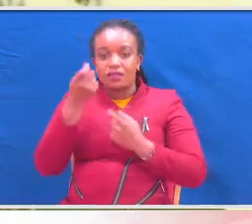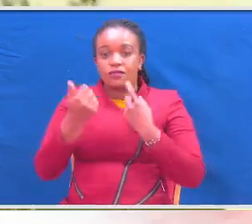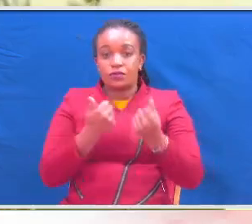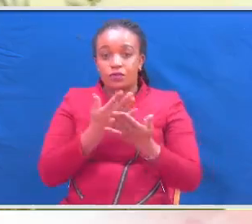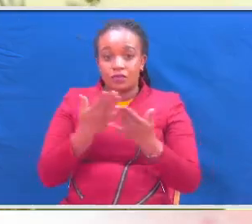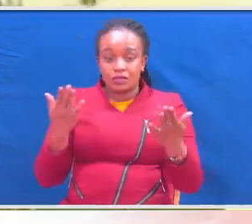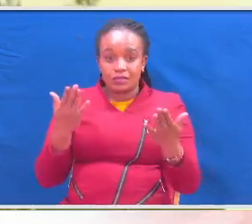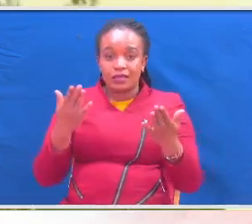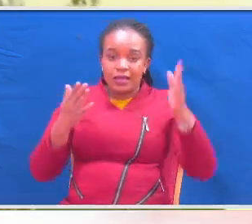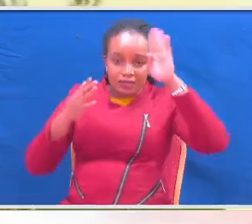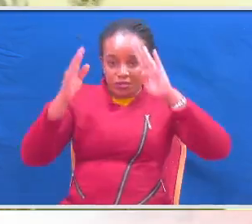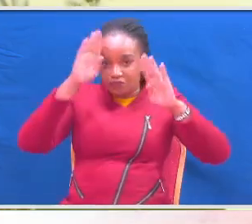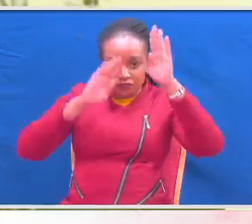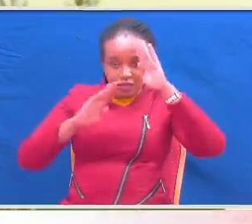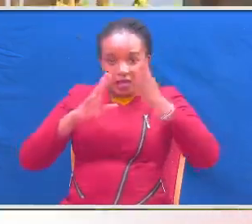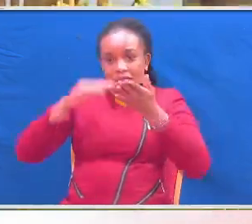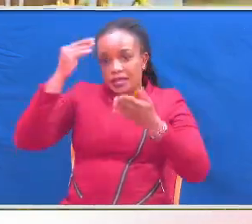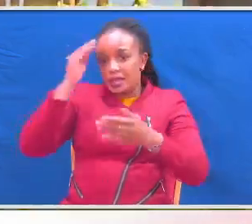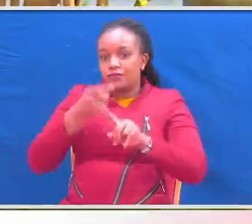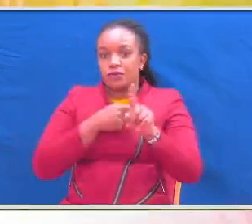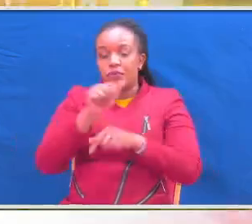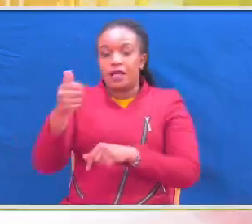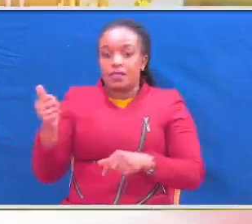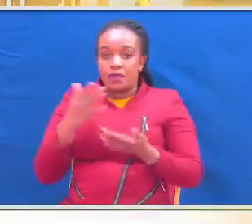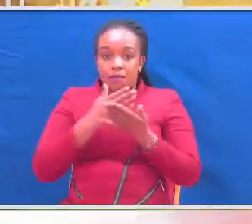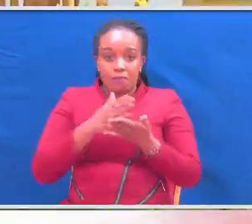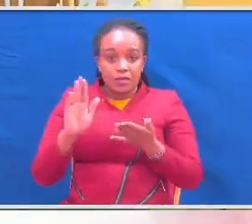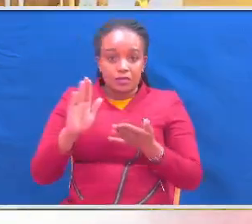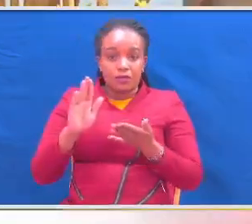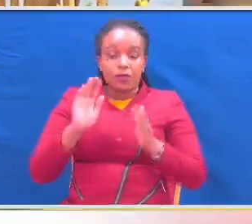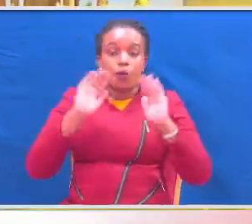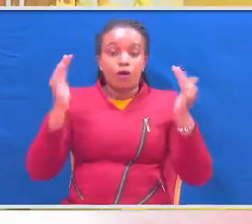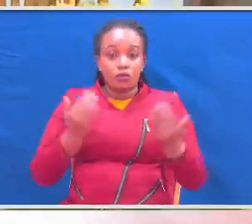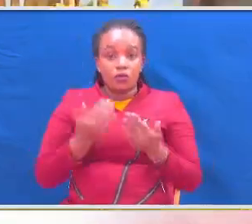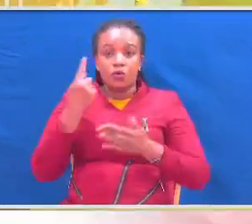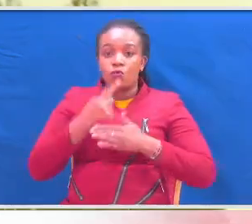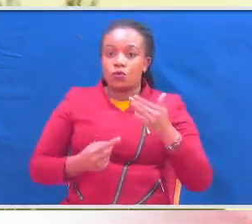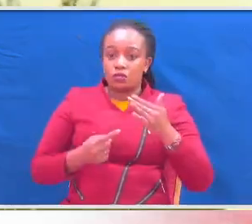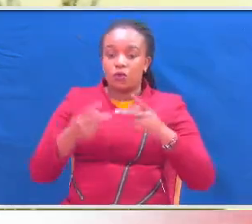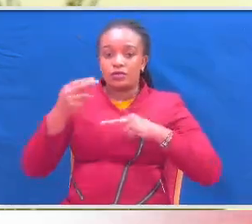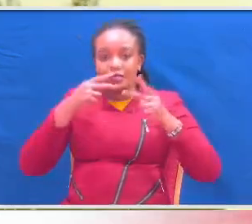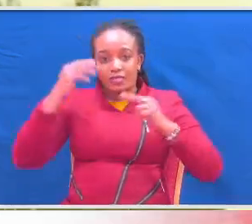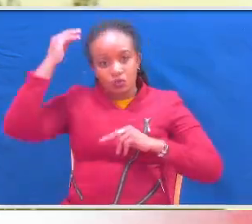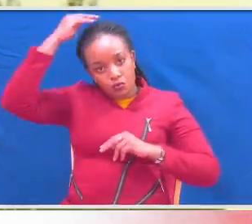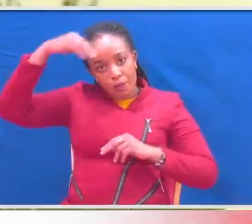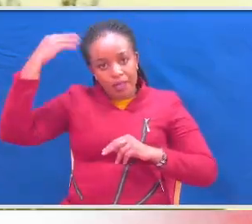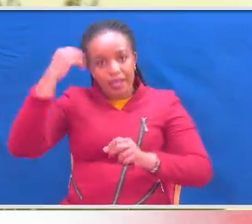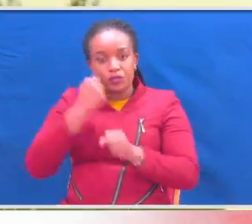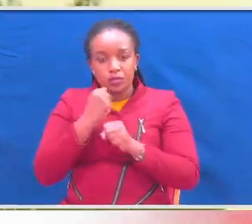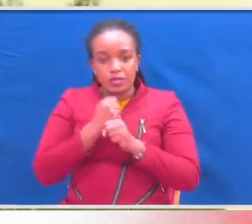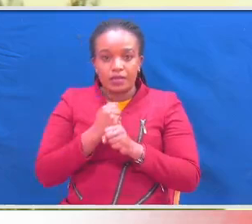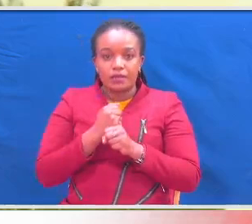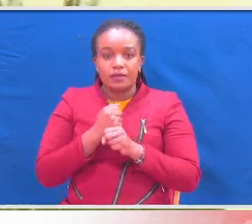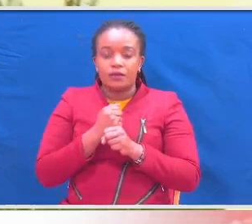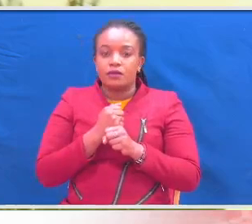and learn from other parts of the world. You know, what is some hotel in Dubai doing, or some hotel in Mauritius, or the Maldives? These